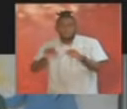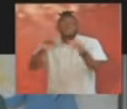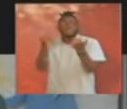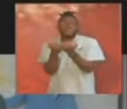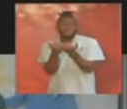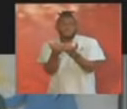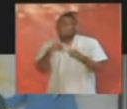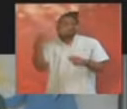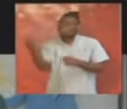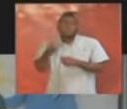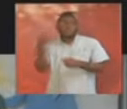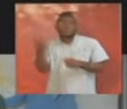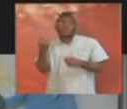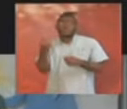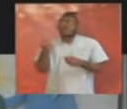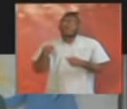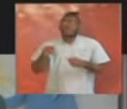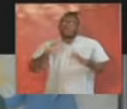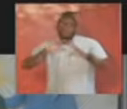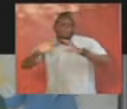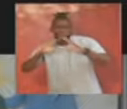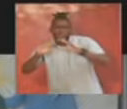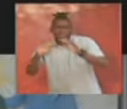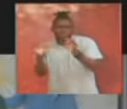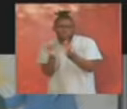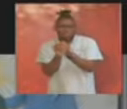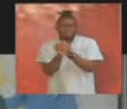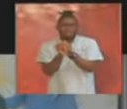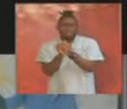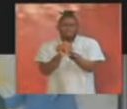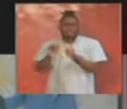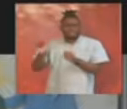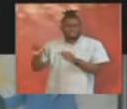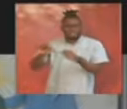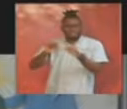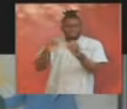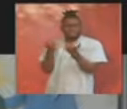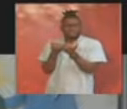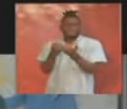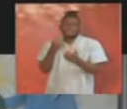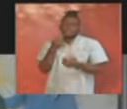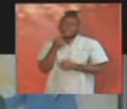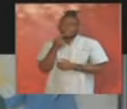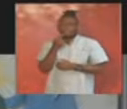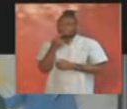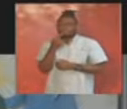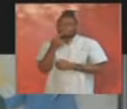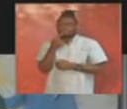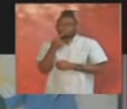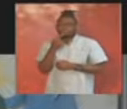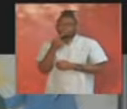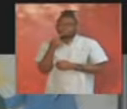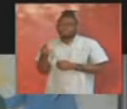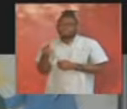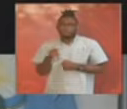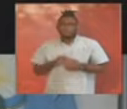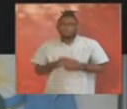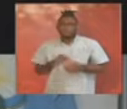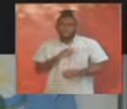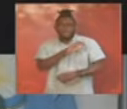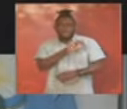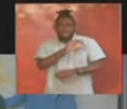tourism stakeholders, and they have indicated that we have an expected occupancy for the upcoming Easter